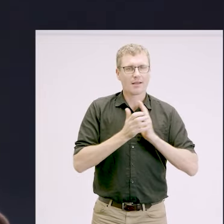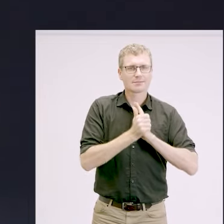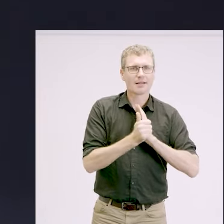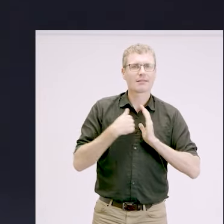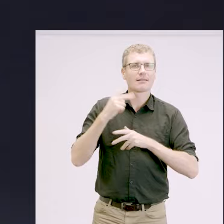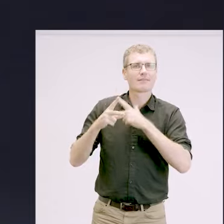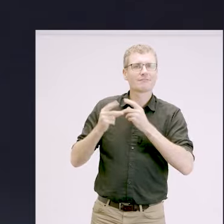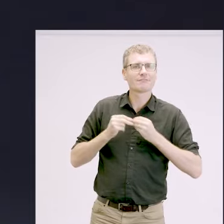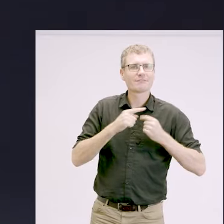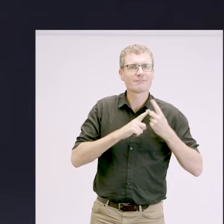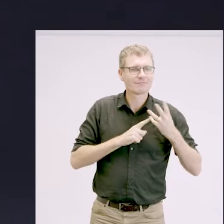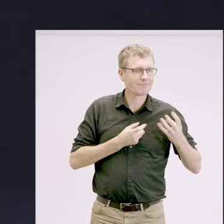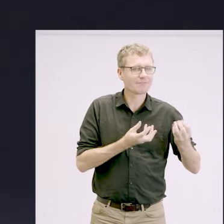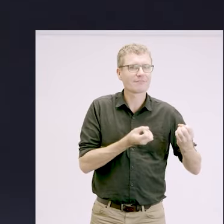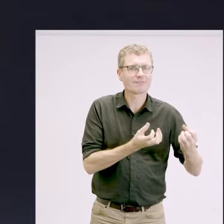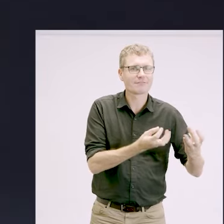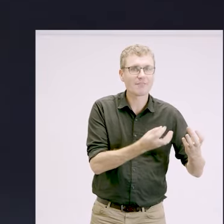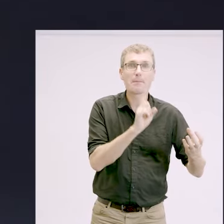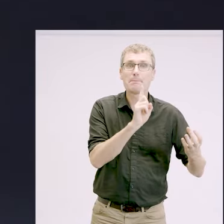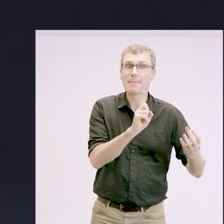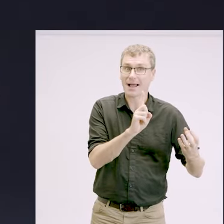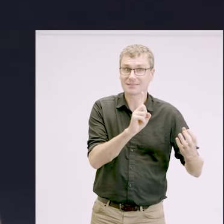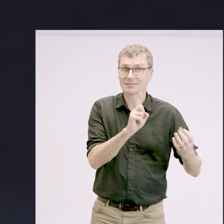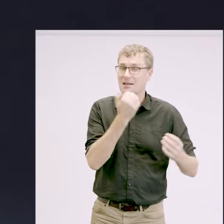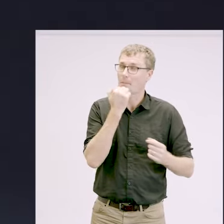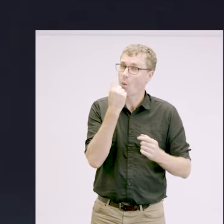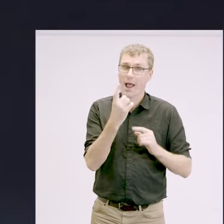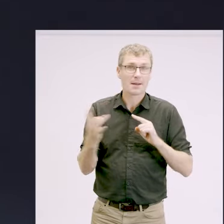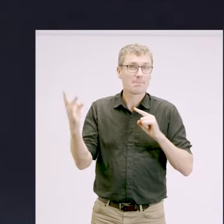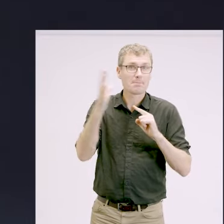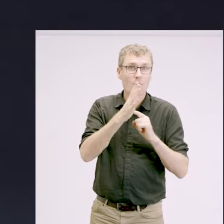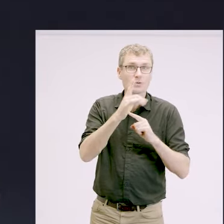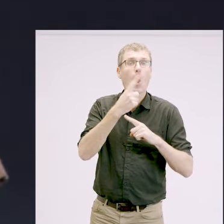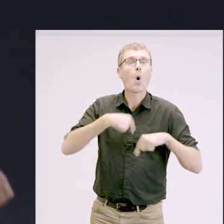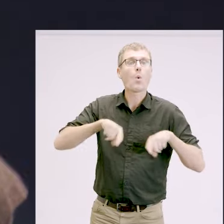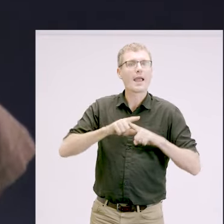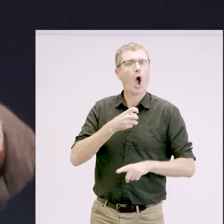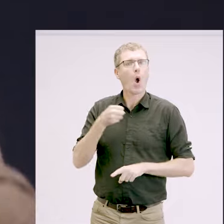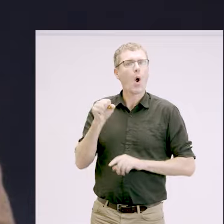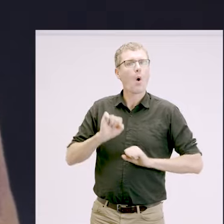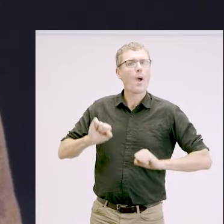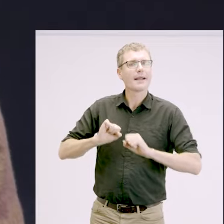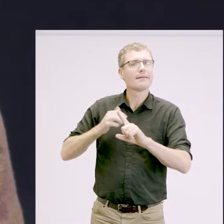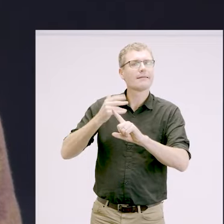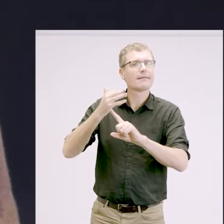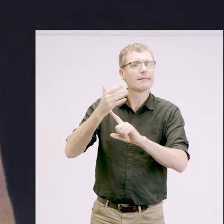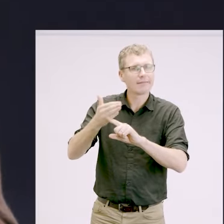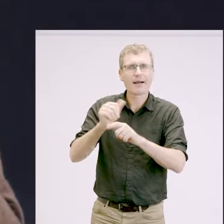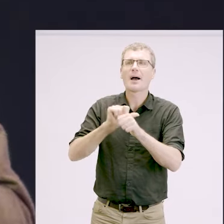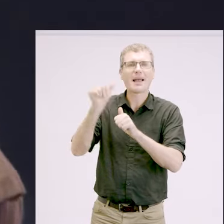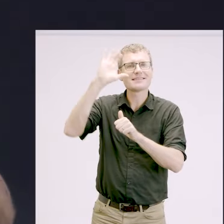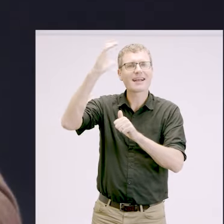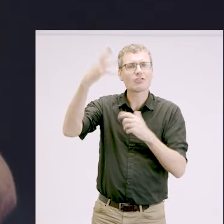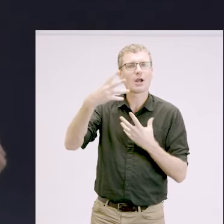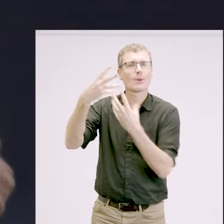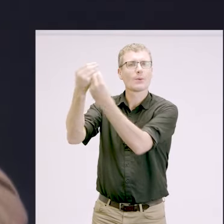the world that you live in with those things. But the bottom line of all of that is that we're waiting for a better country.